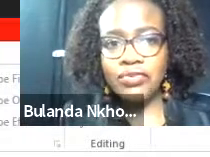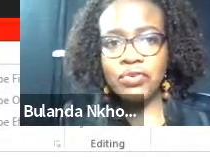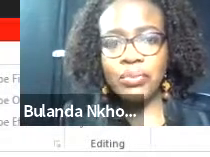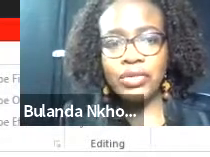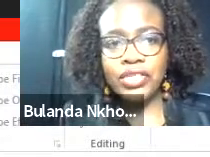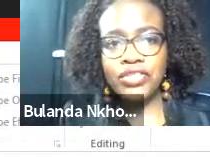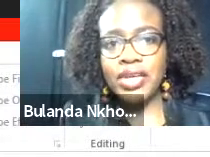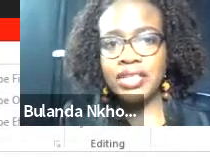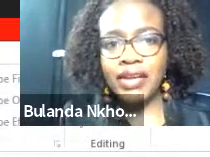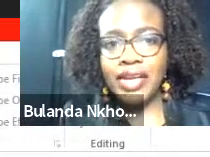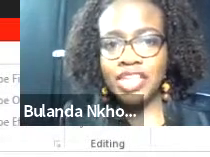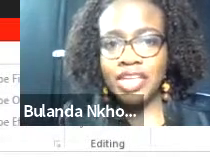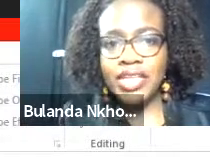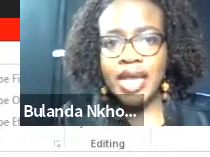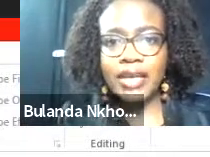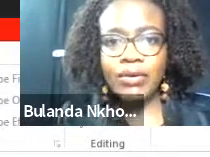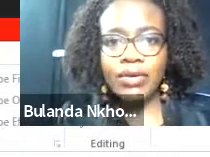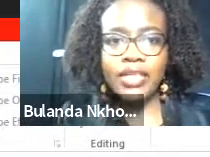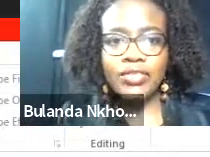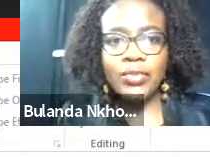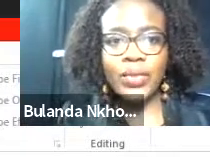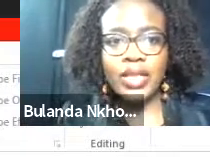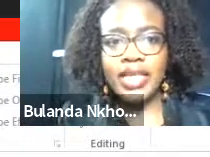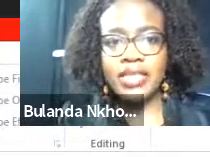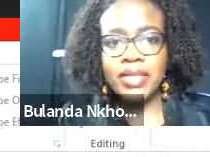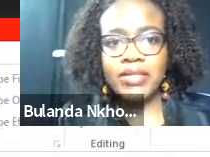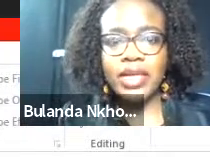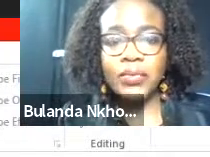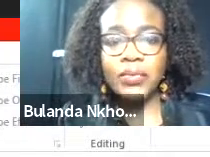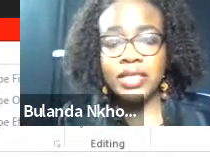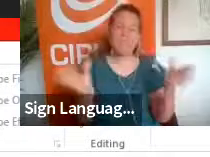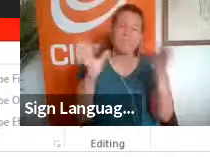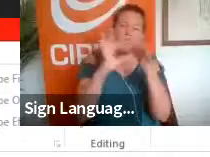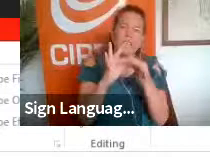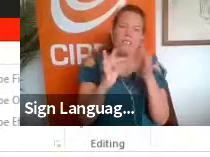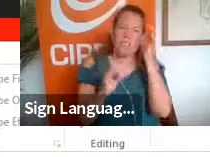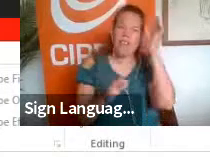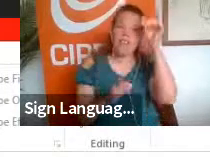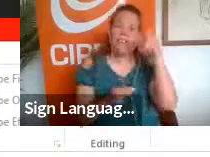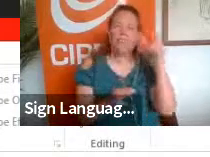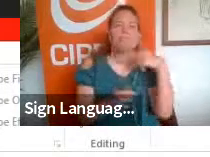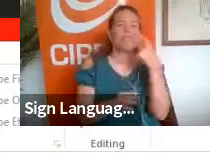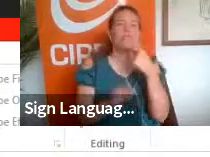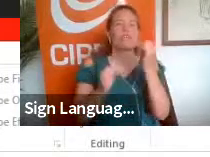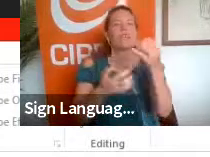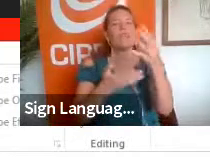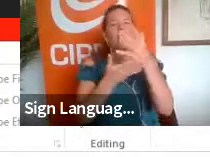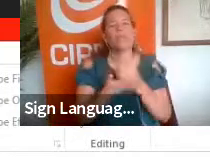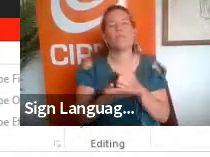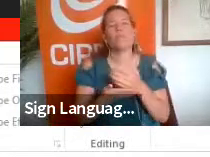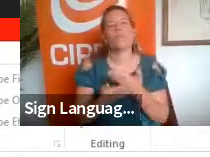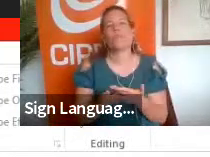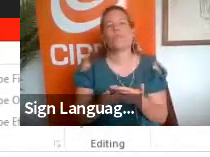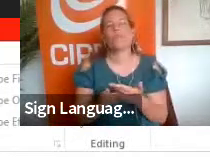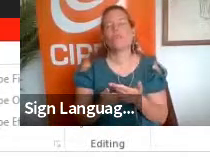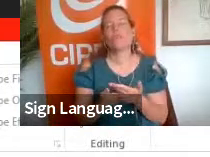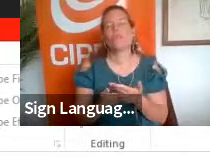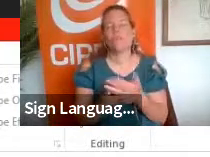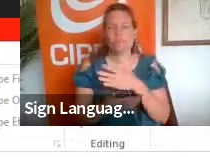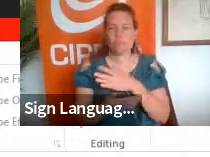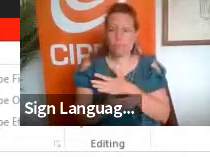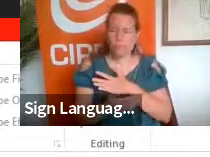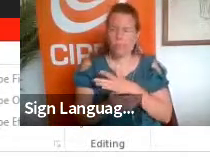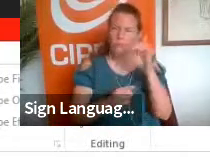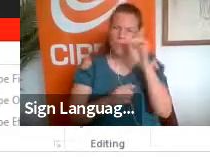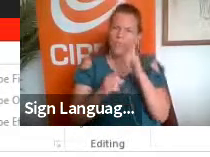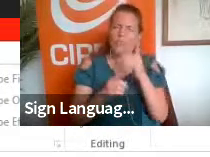that allows you to report digital rights violations and connects you with experts who can help seek justice. So I'm sure you're all wondering, why are we now speaking